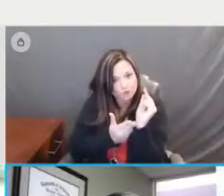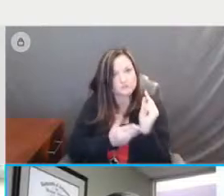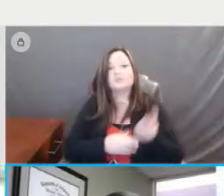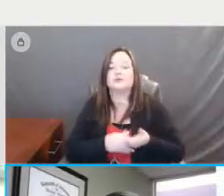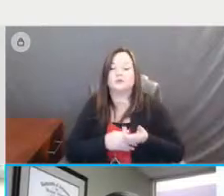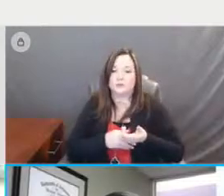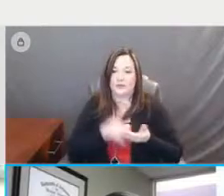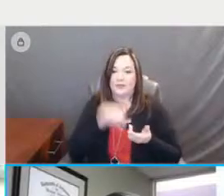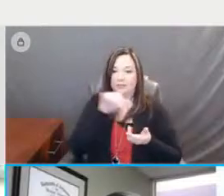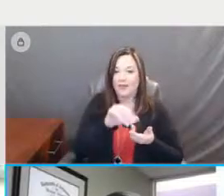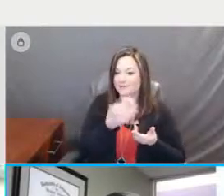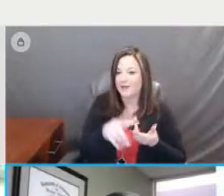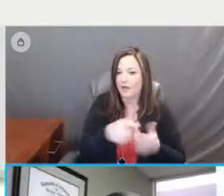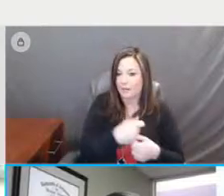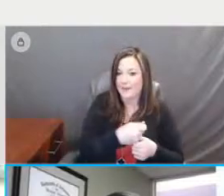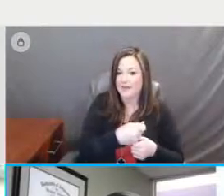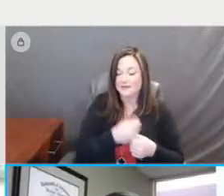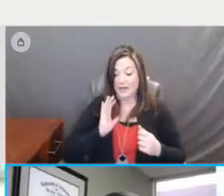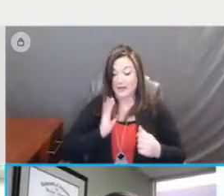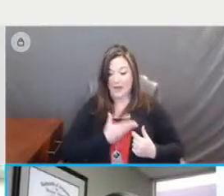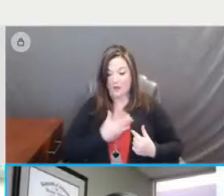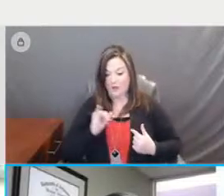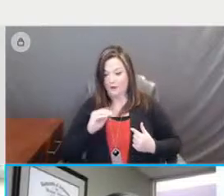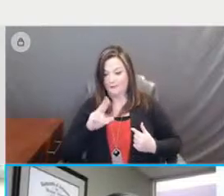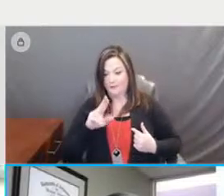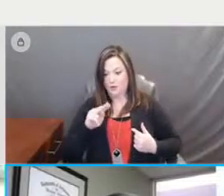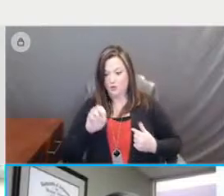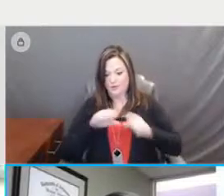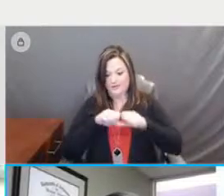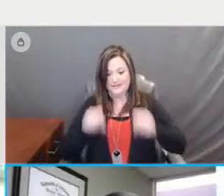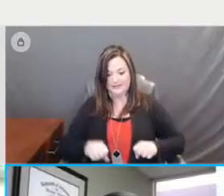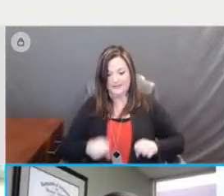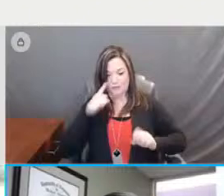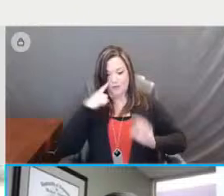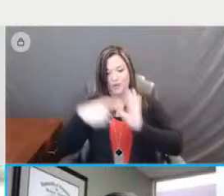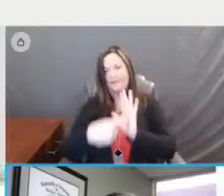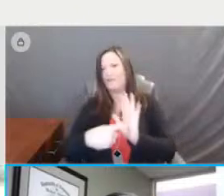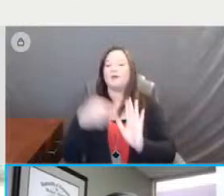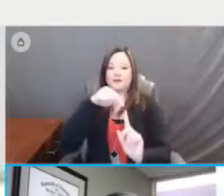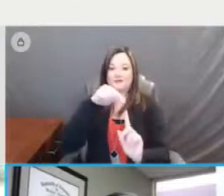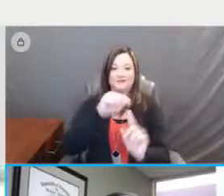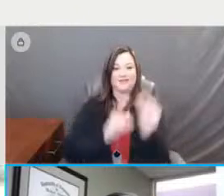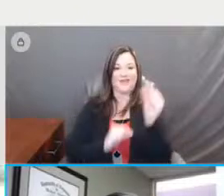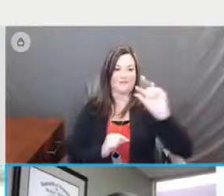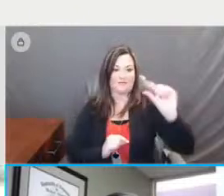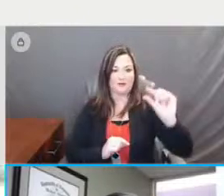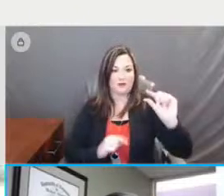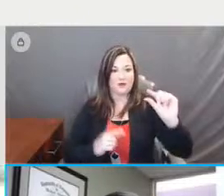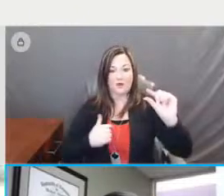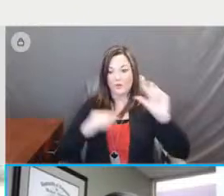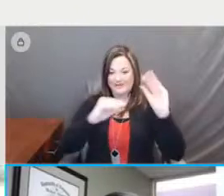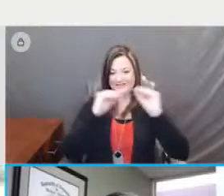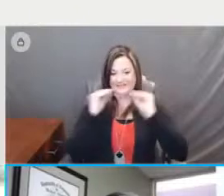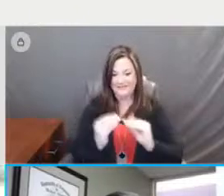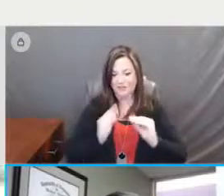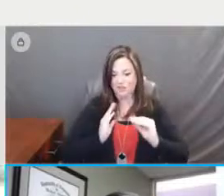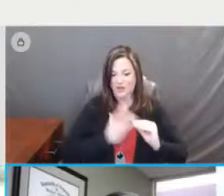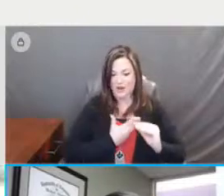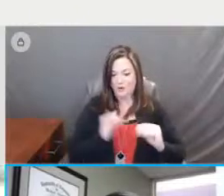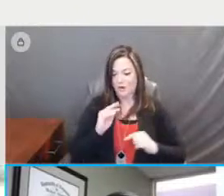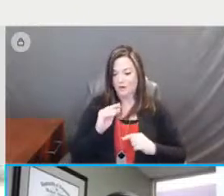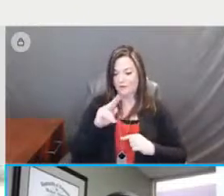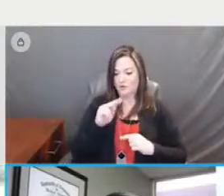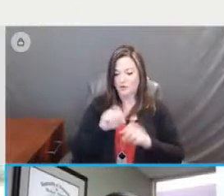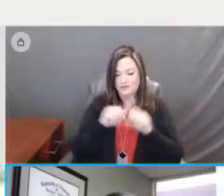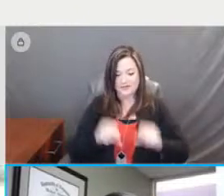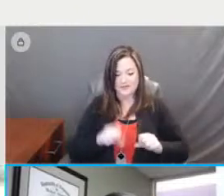what our immune system recognizes. So in effect, we teach our immune system to recognize this one piece of the